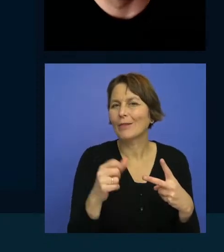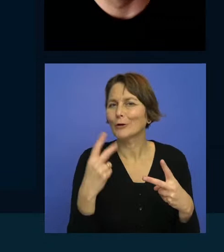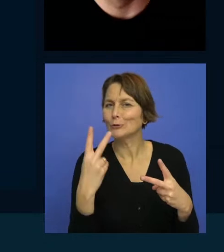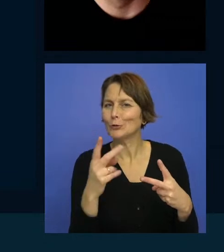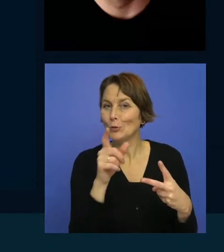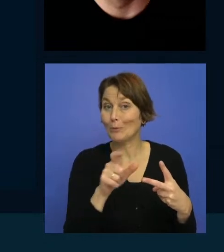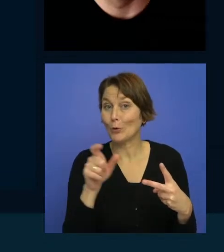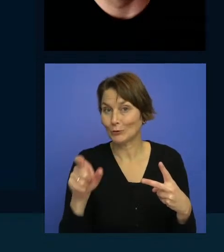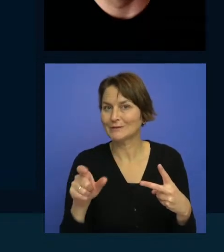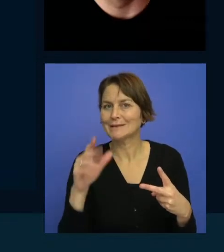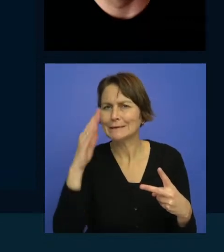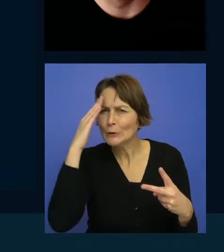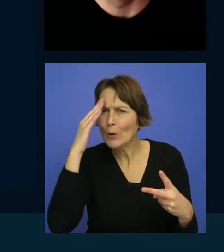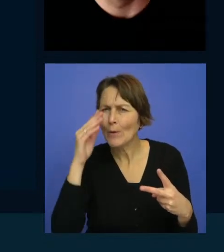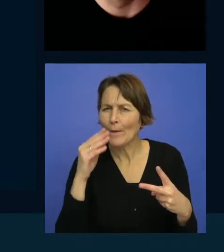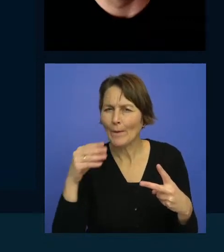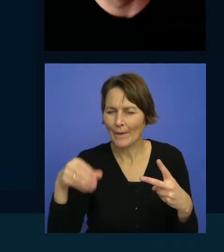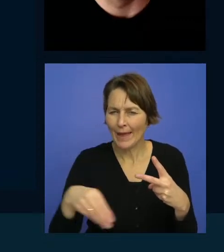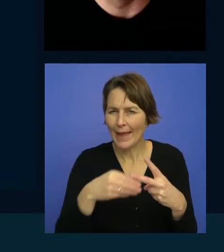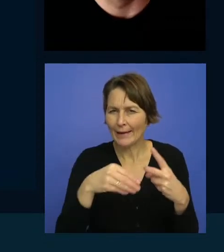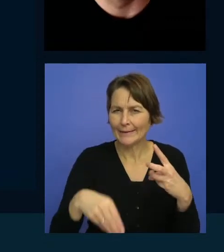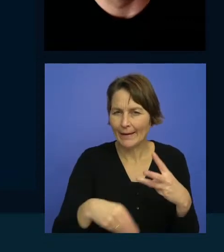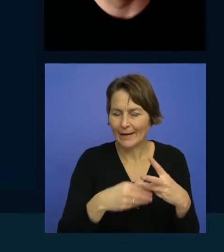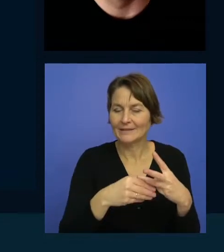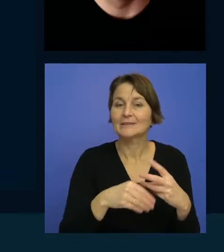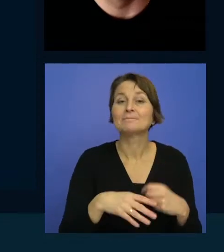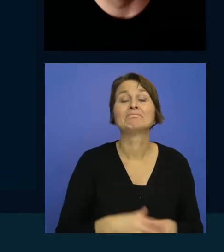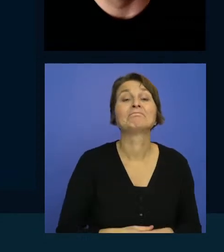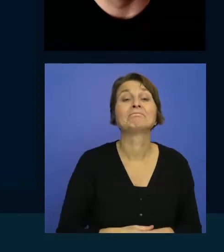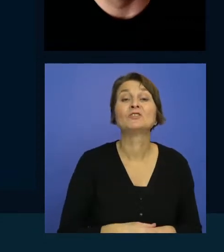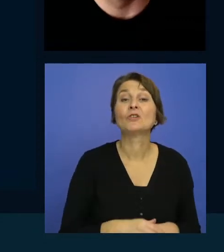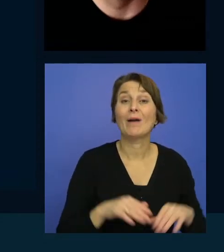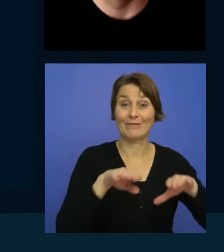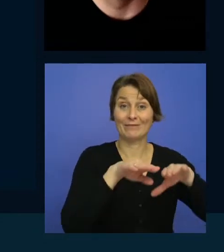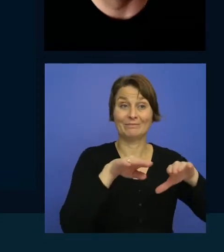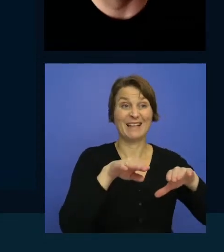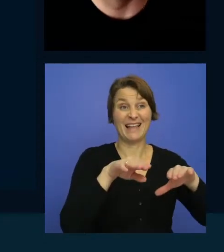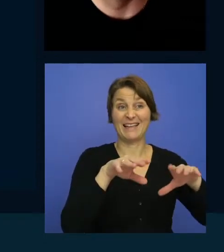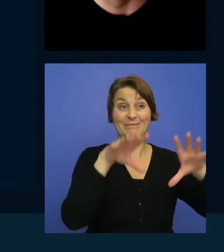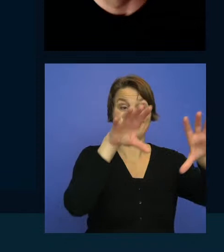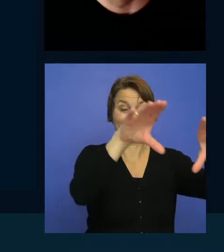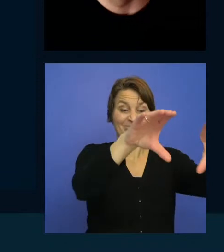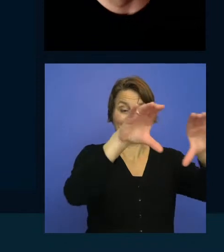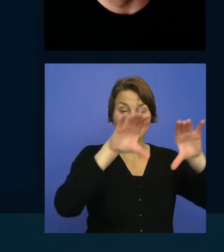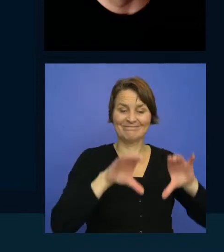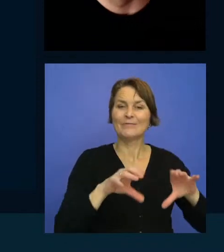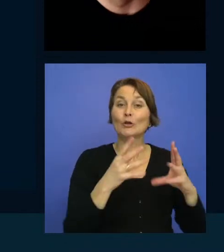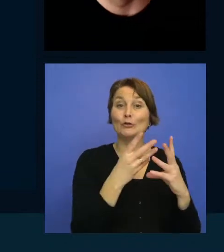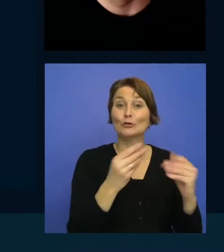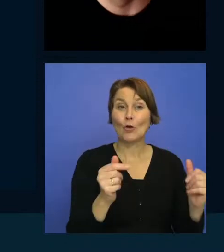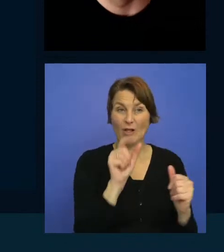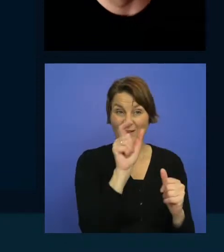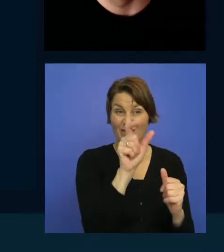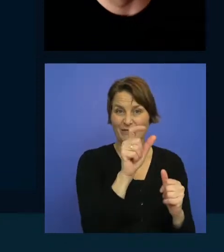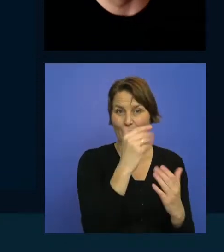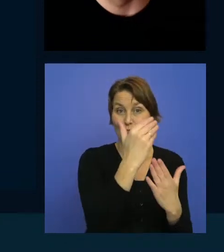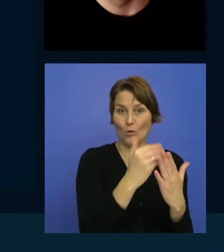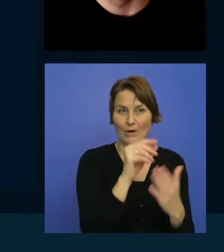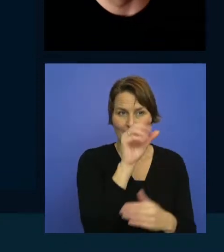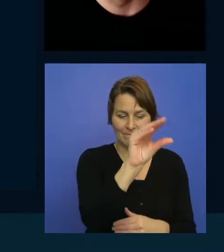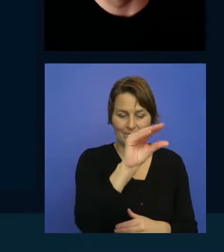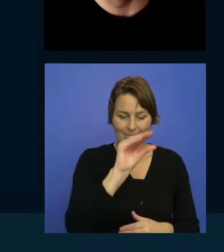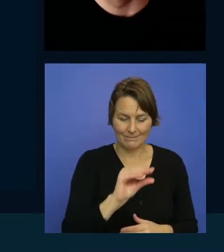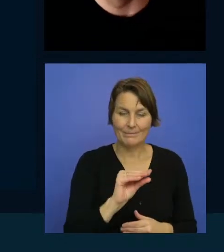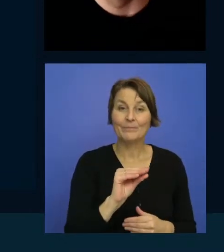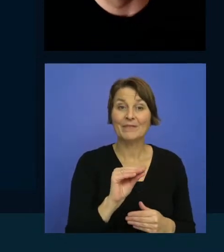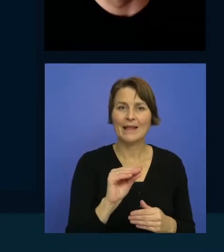set. And with that, I can take an off-the-shelf SAT solver and use that to reconstruct a data